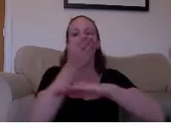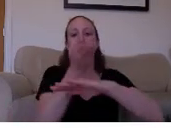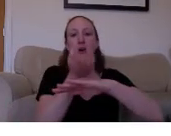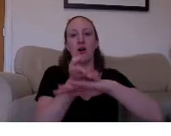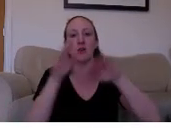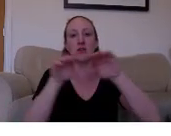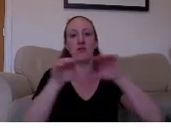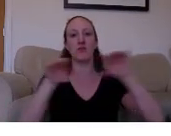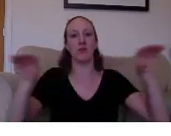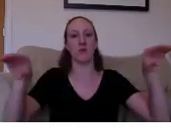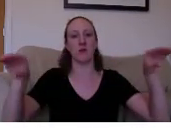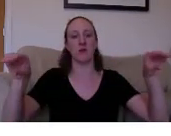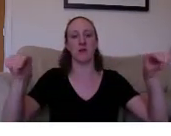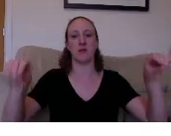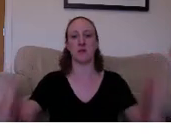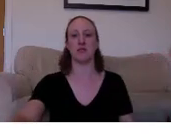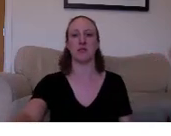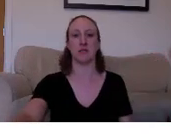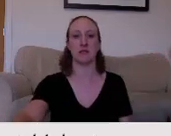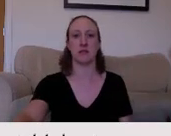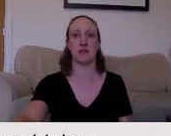Room on the broom.